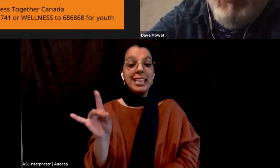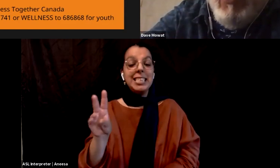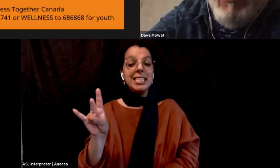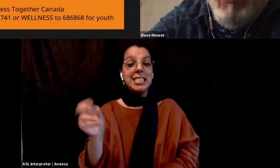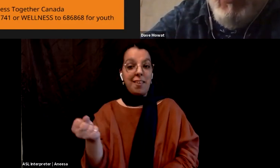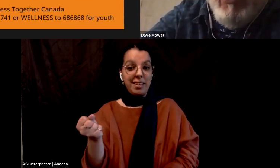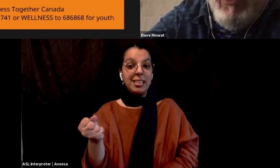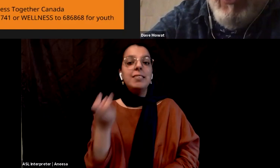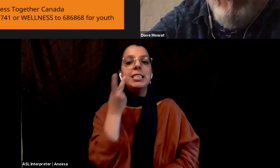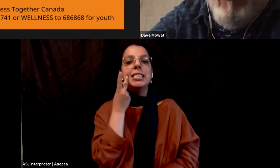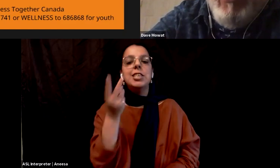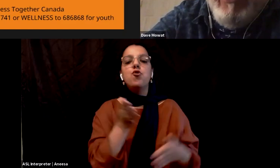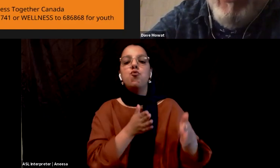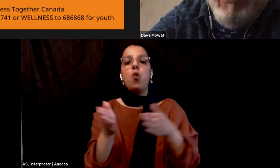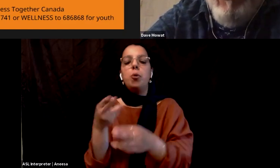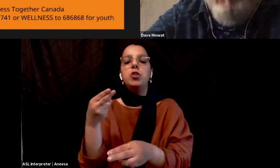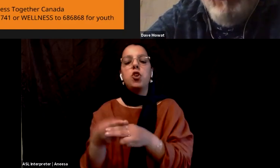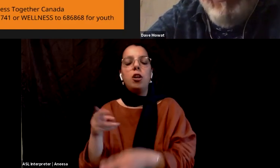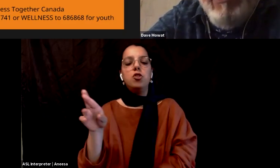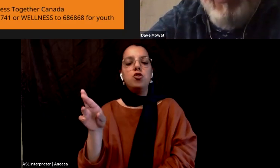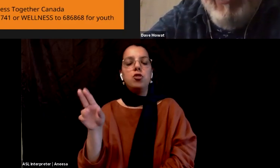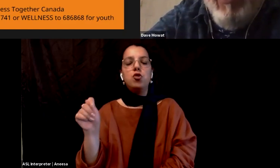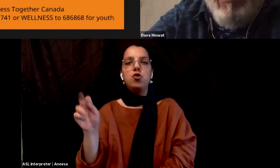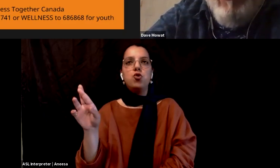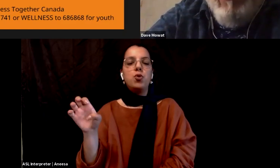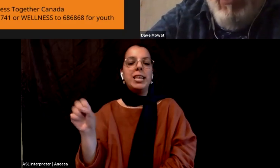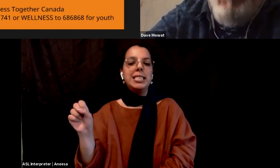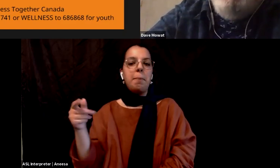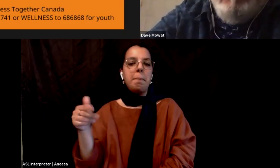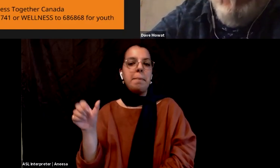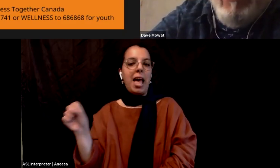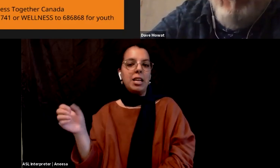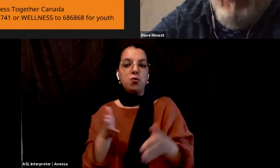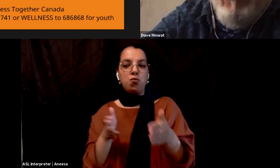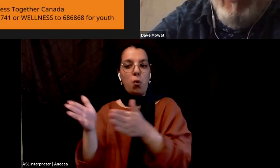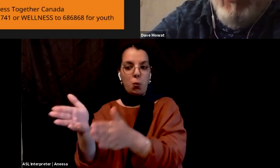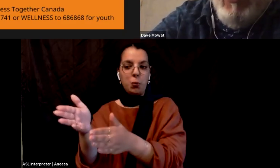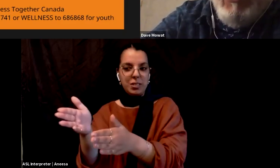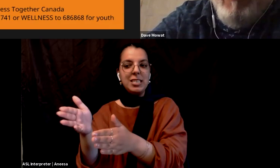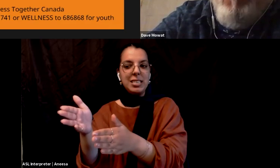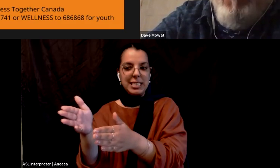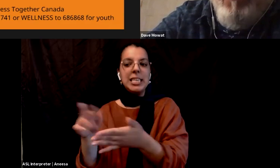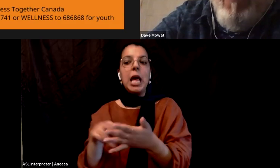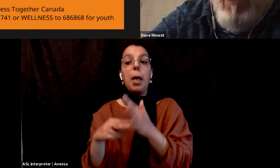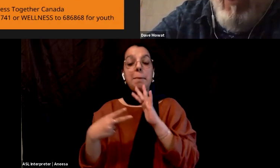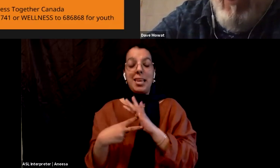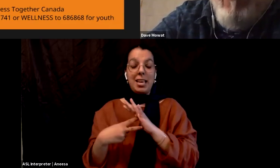trespass roads run across all the little First Nations. First Nations people always suffered from encroachment.